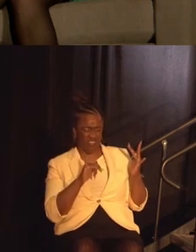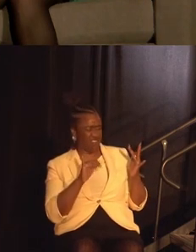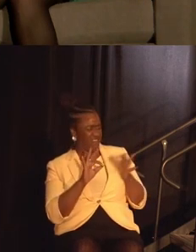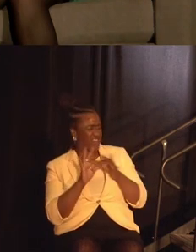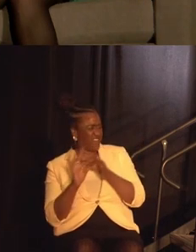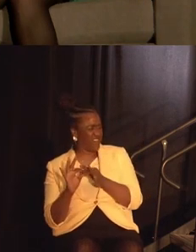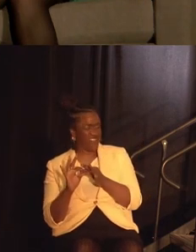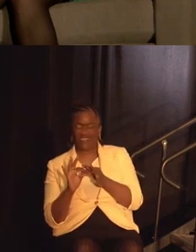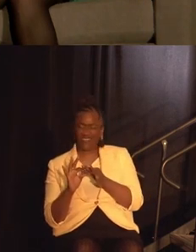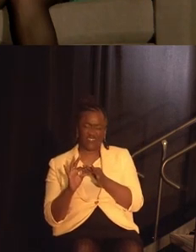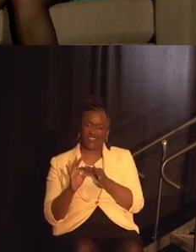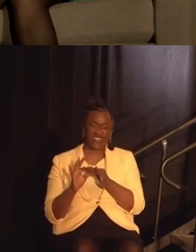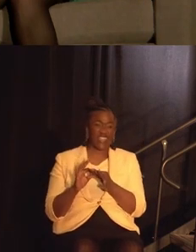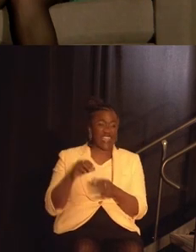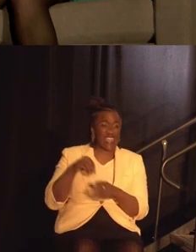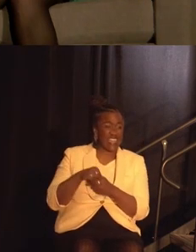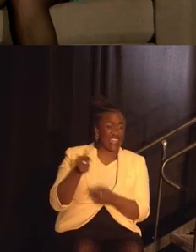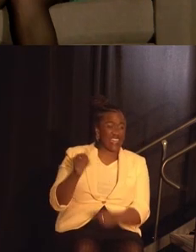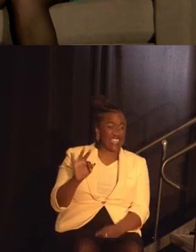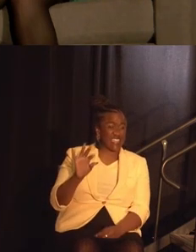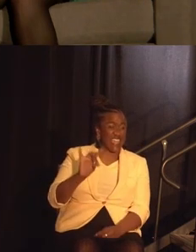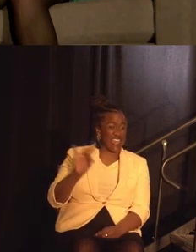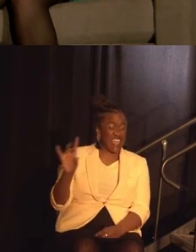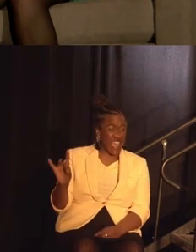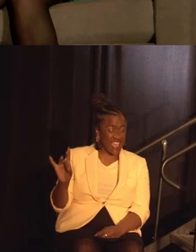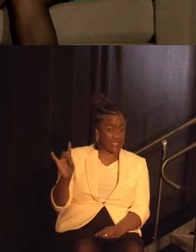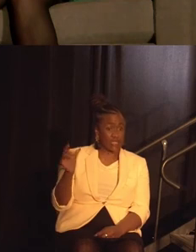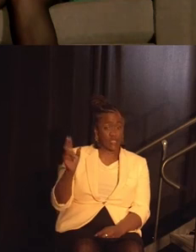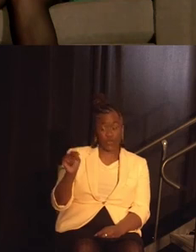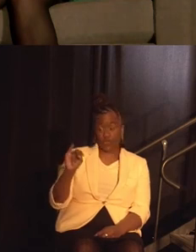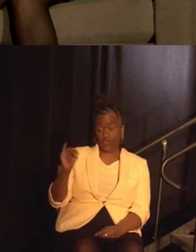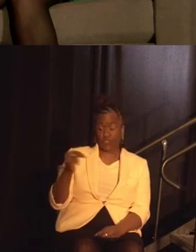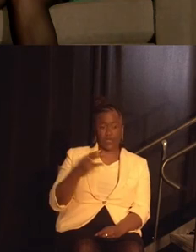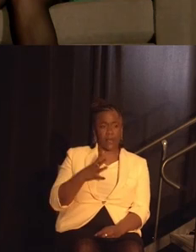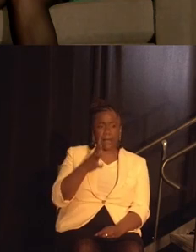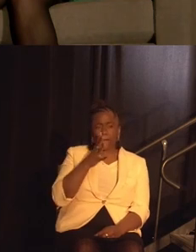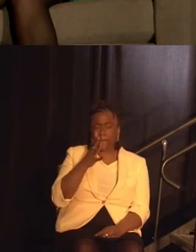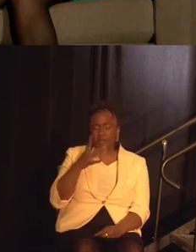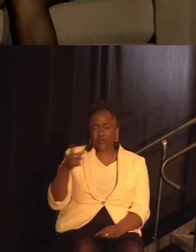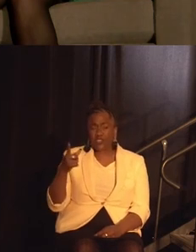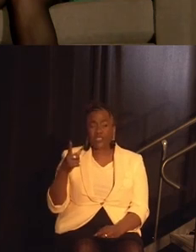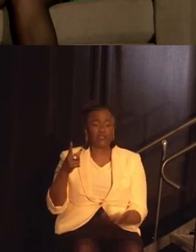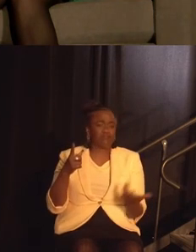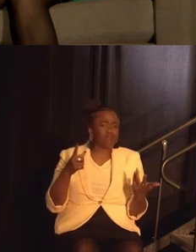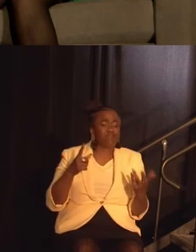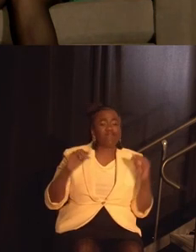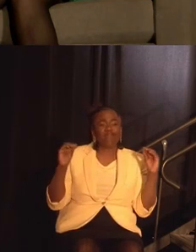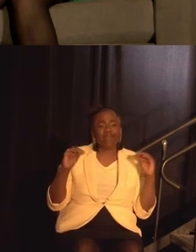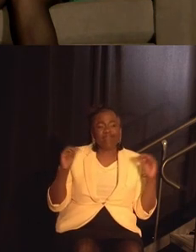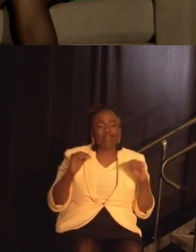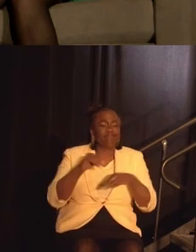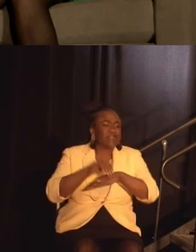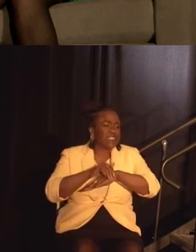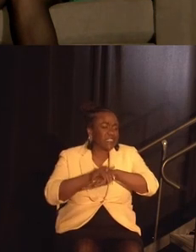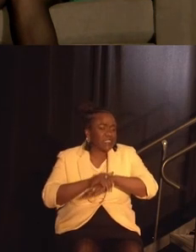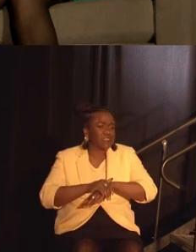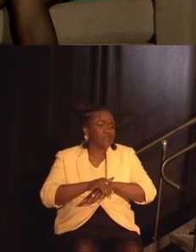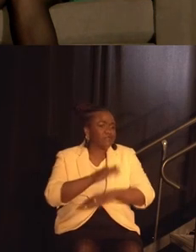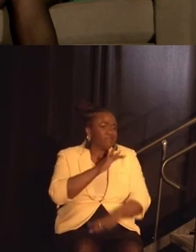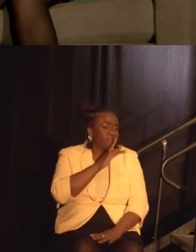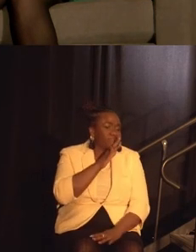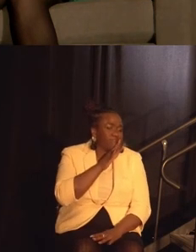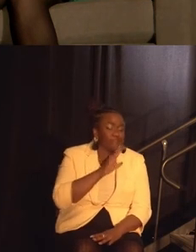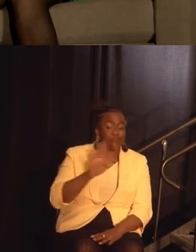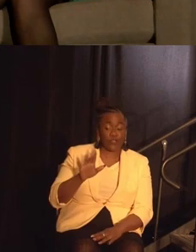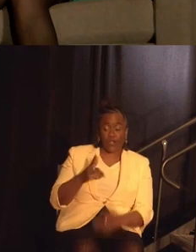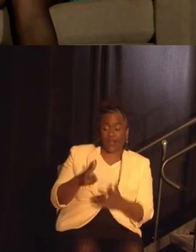City. It's 1988, and my mother is still dreaming in toy sarnies. Not a single word of English worms her way through her open-mouthed